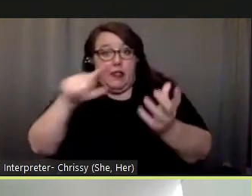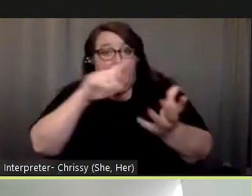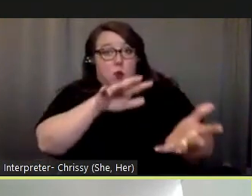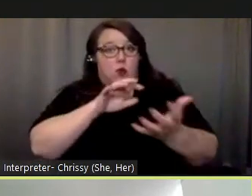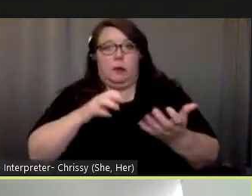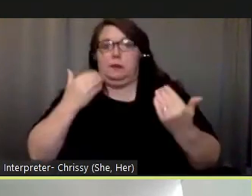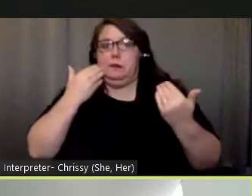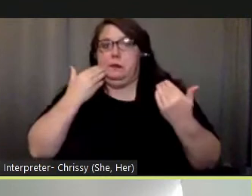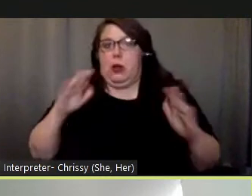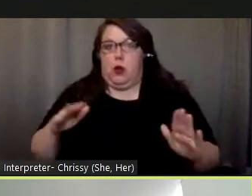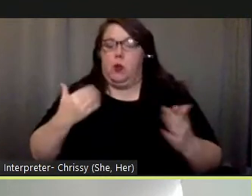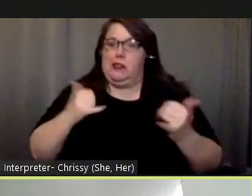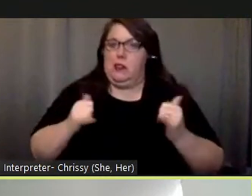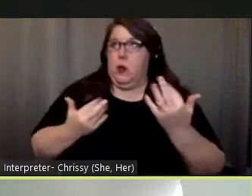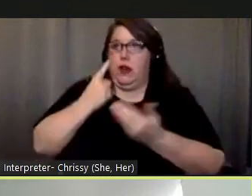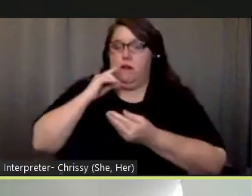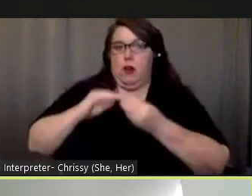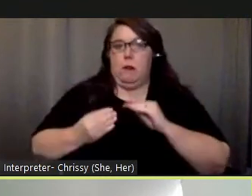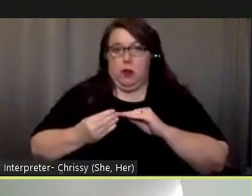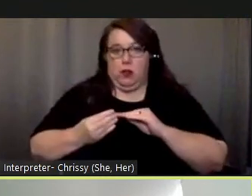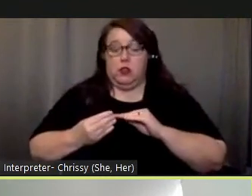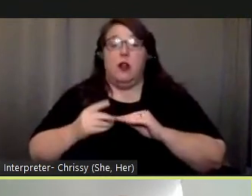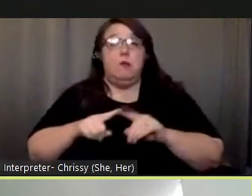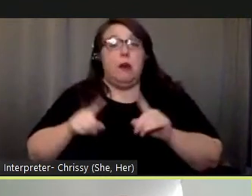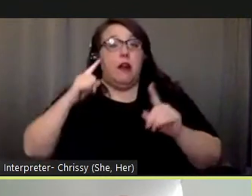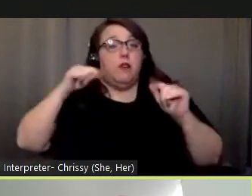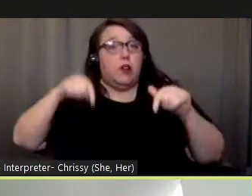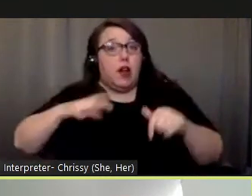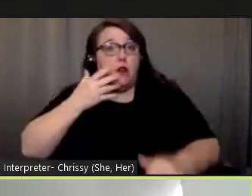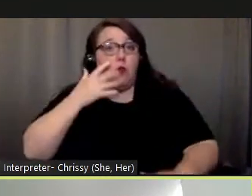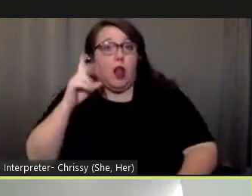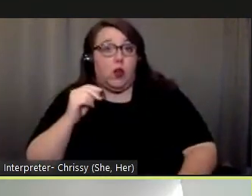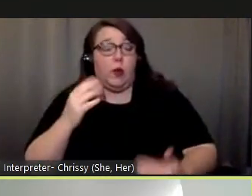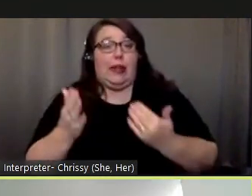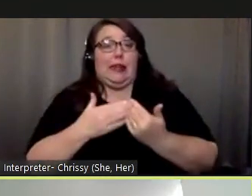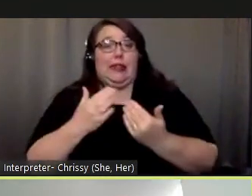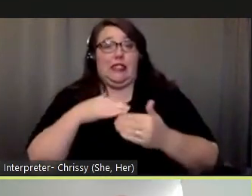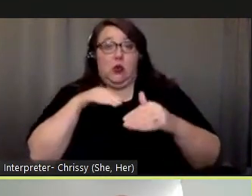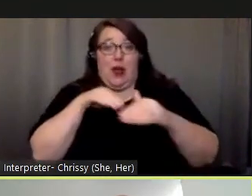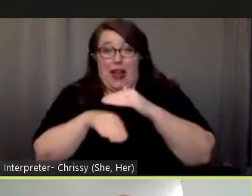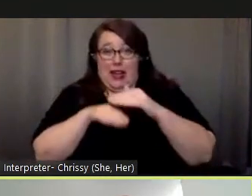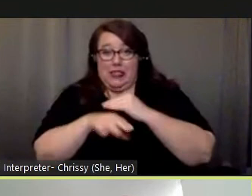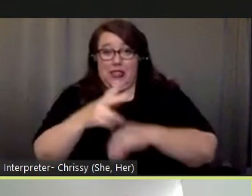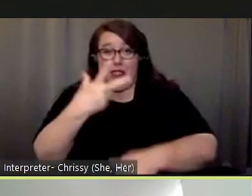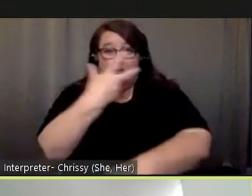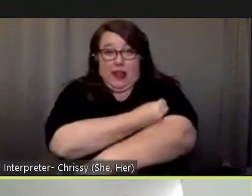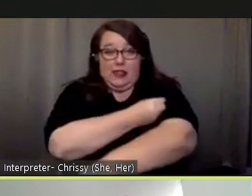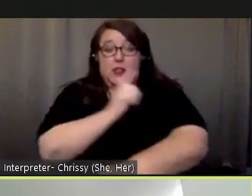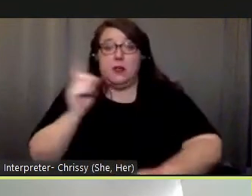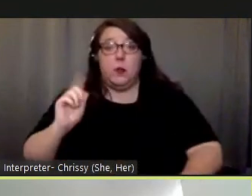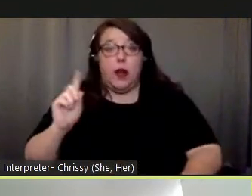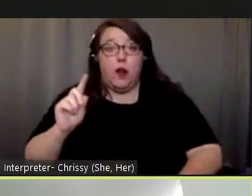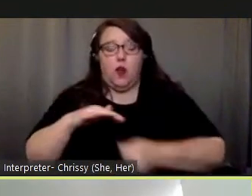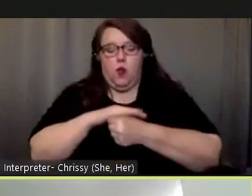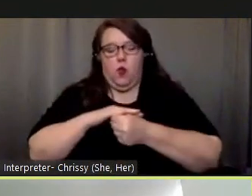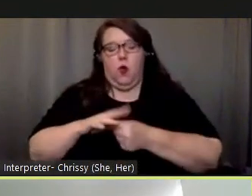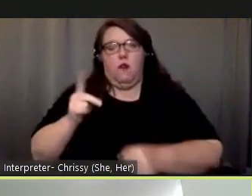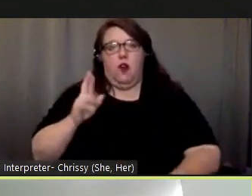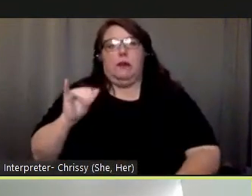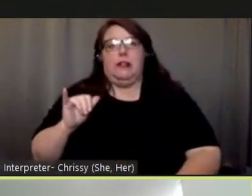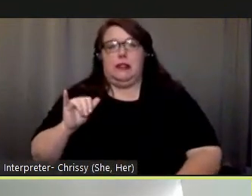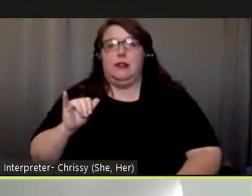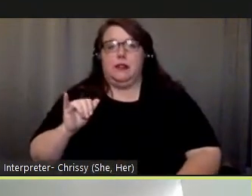do know that for many Coloradans, the easiest way to access this vaccine may be at their local pharmacy. And so we're excited to see this. We're